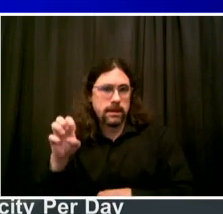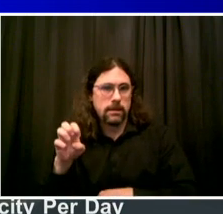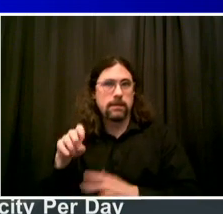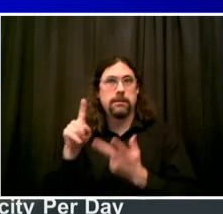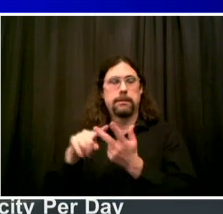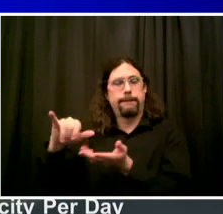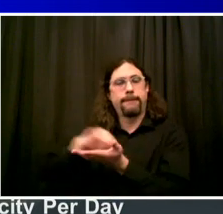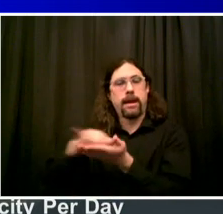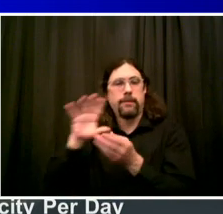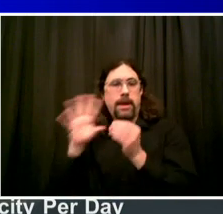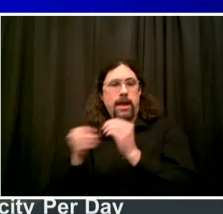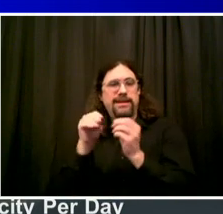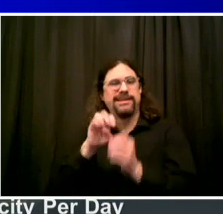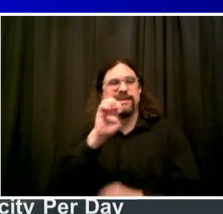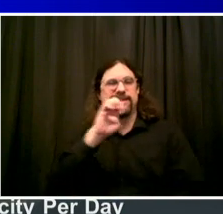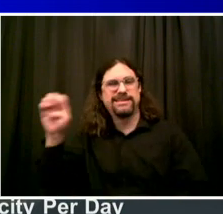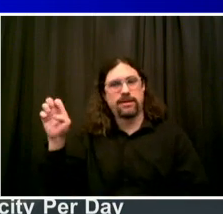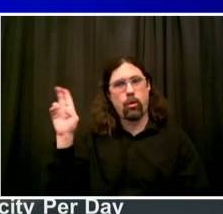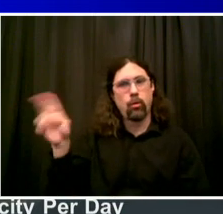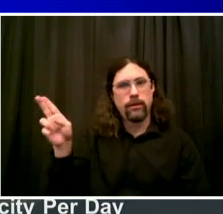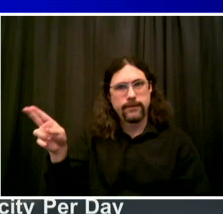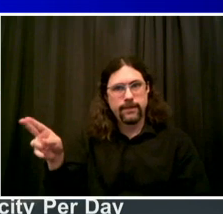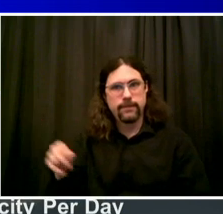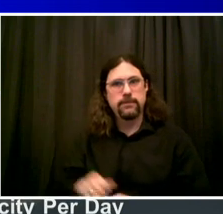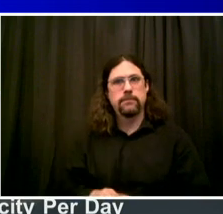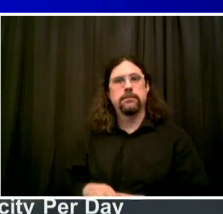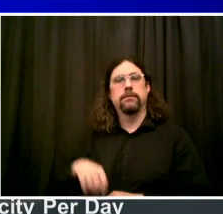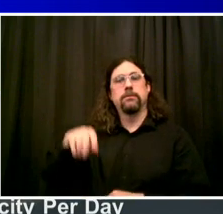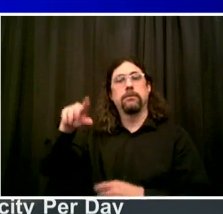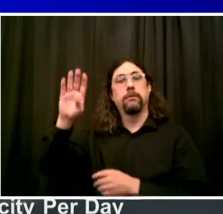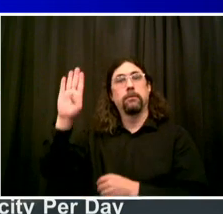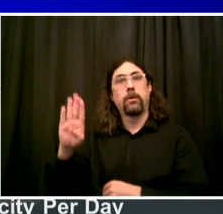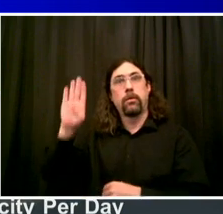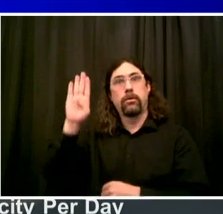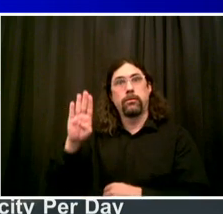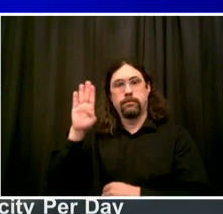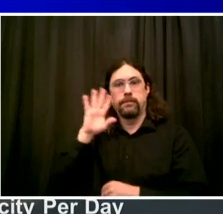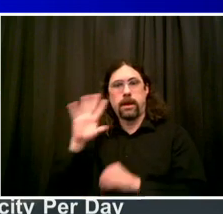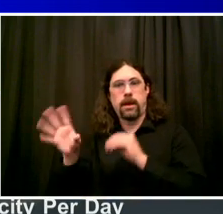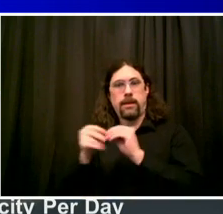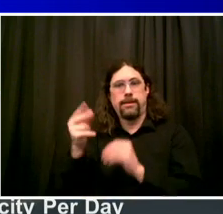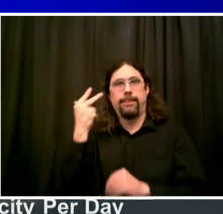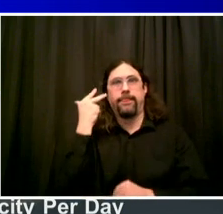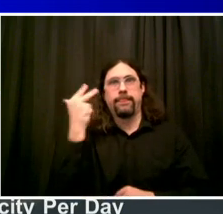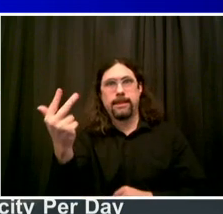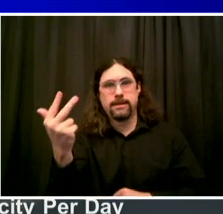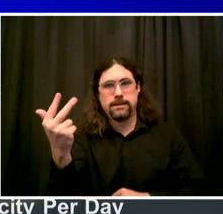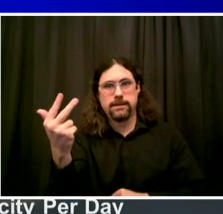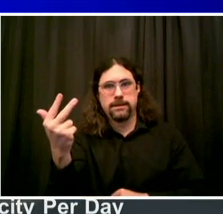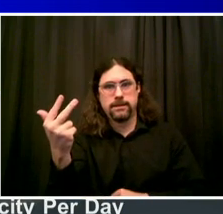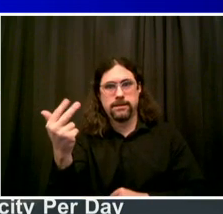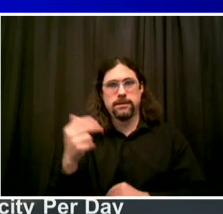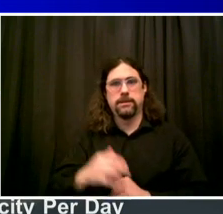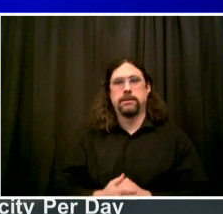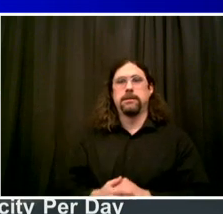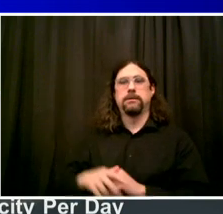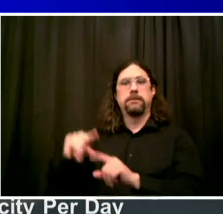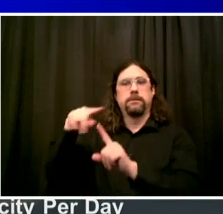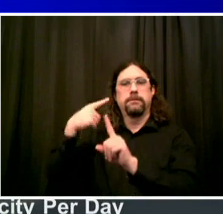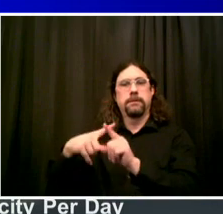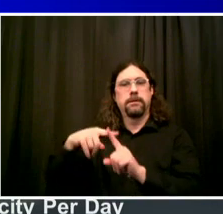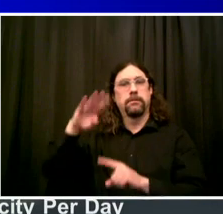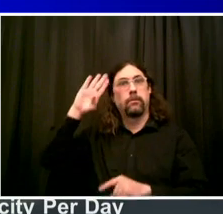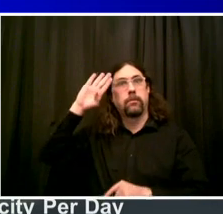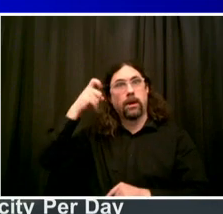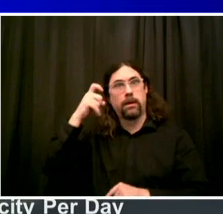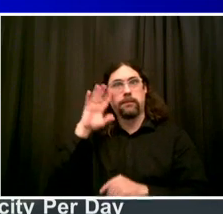East Harlem. In Brooklyn, sites in Sunset Park, Bay Ridge, and Canarsie, and in the Bronx,